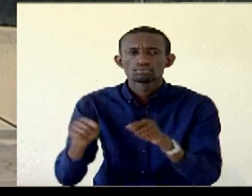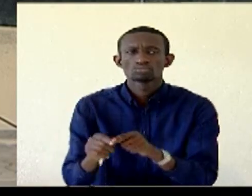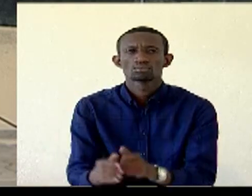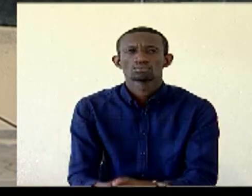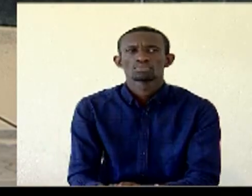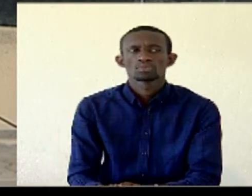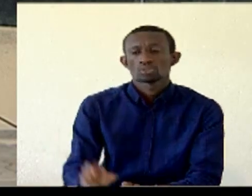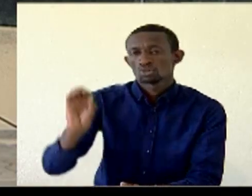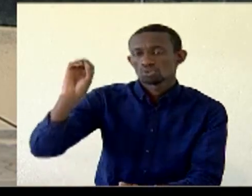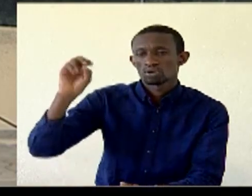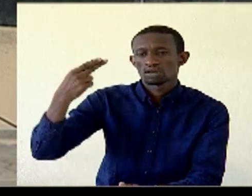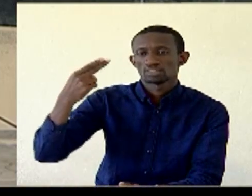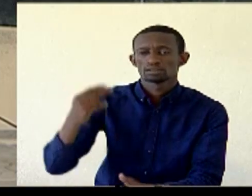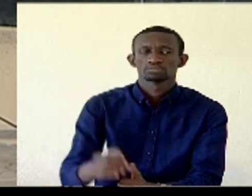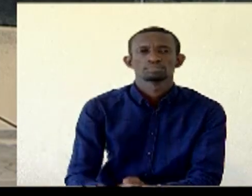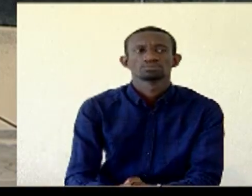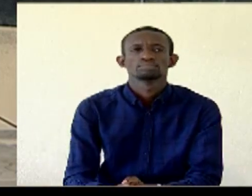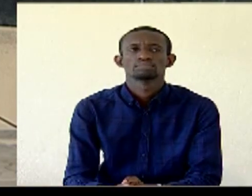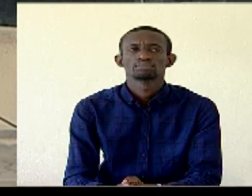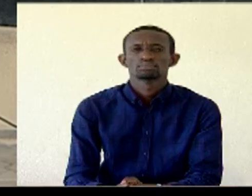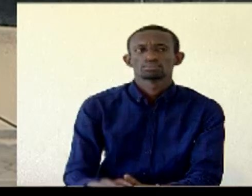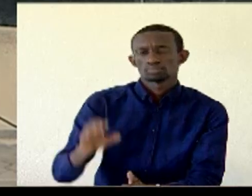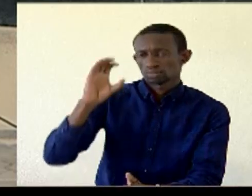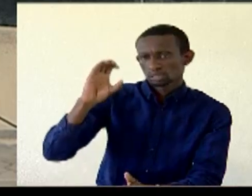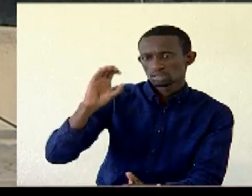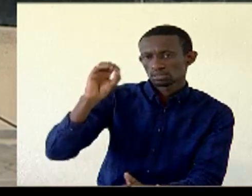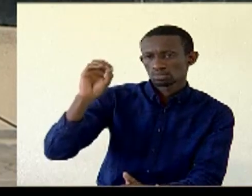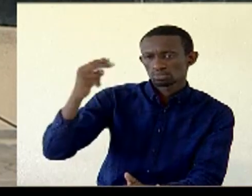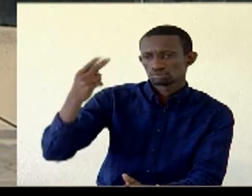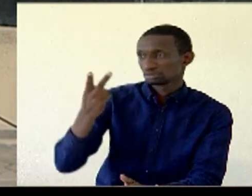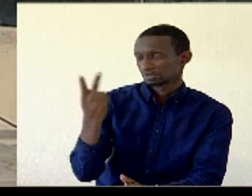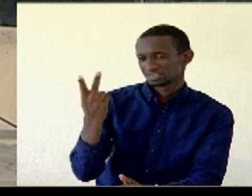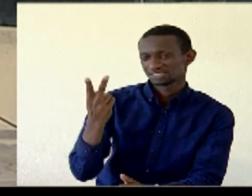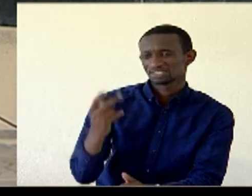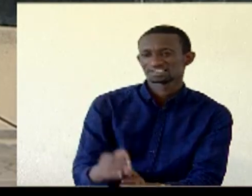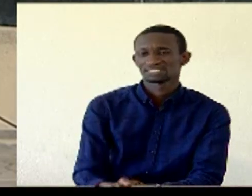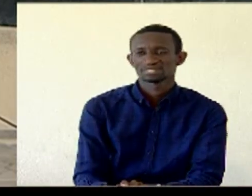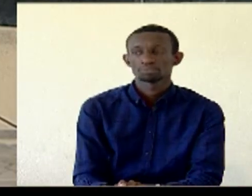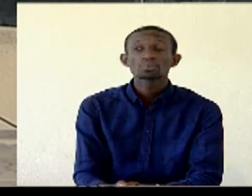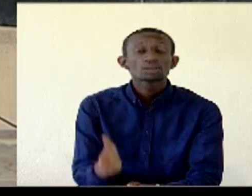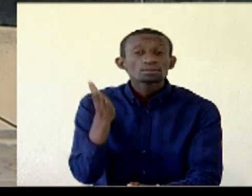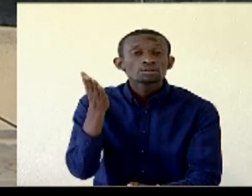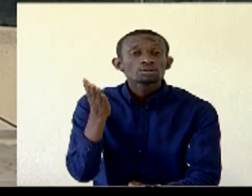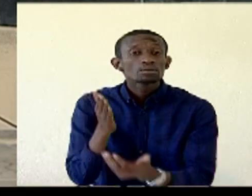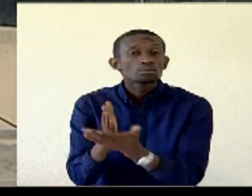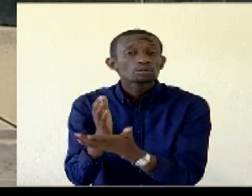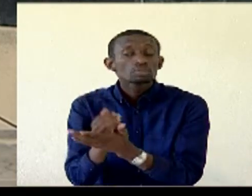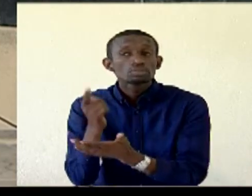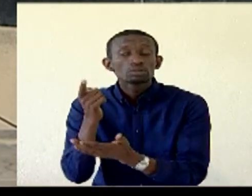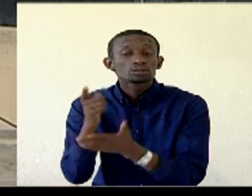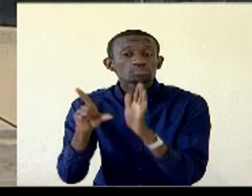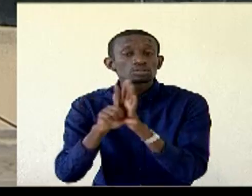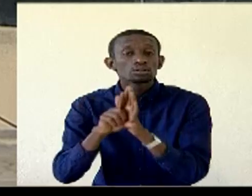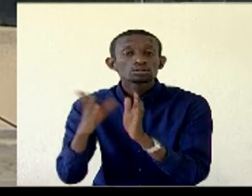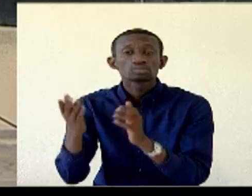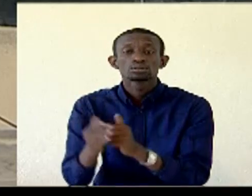the OH, and then you have the carboxylic acid. There are two. So in this case, because of this order,